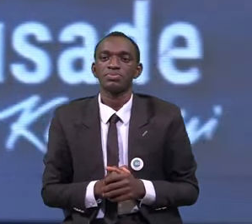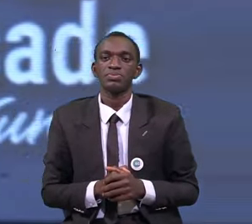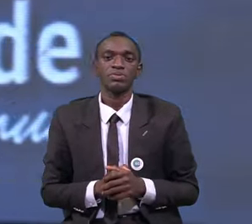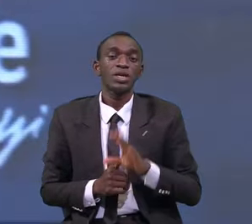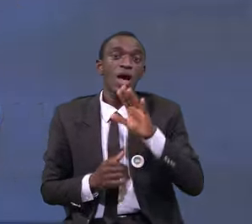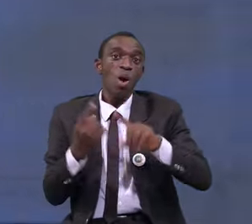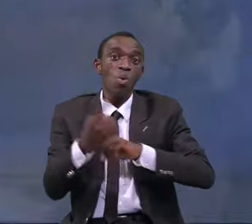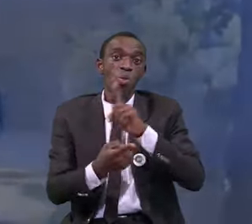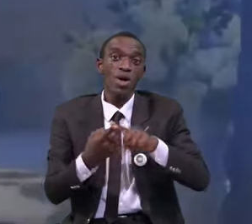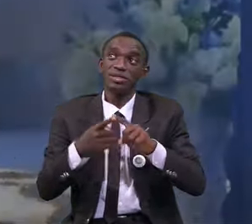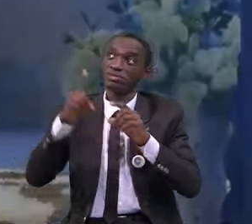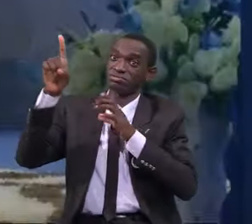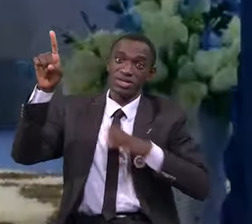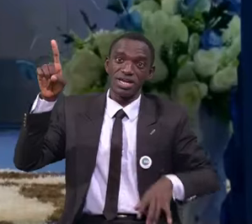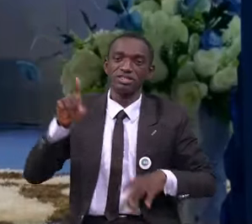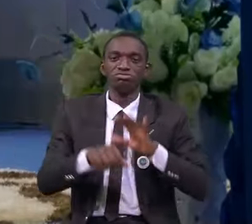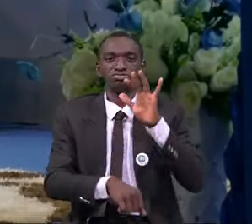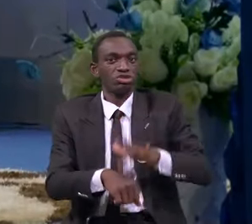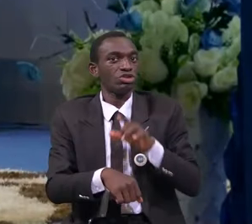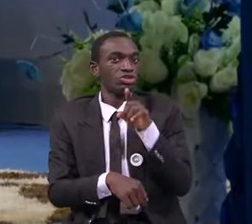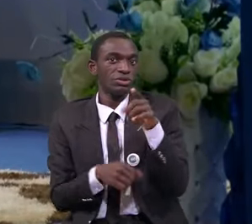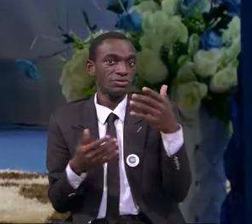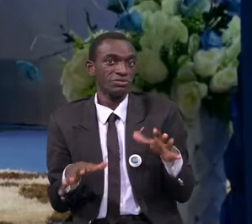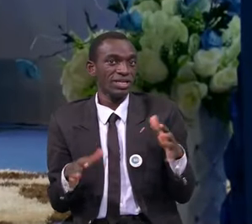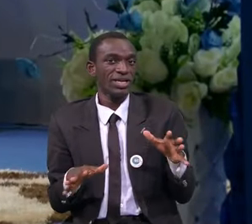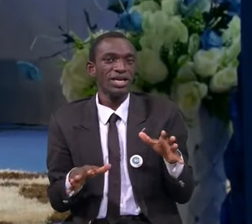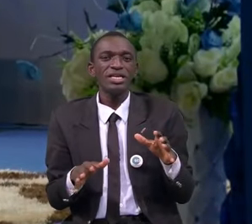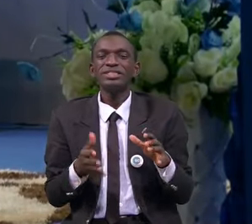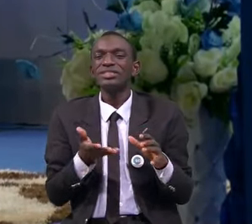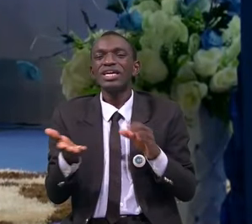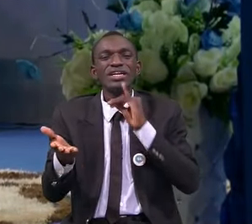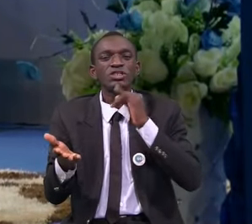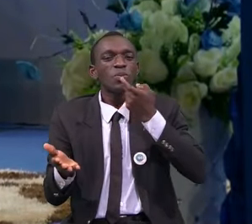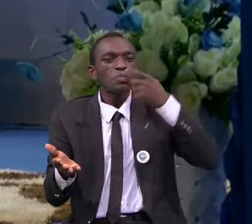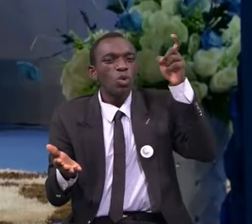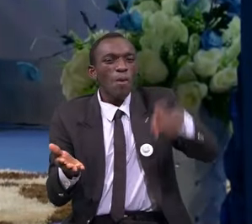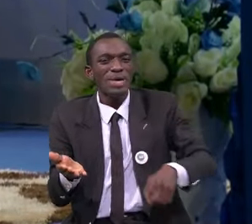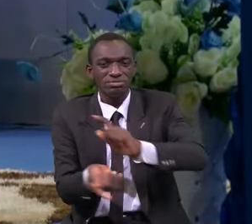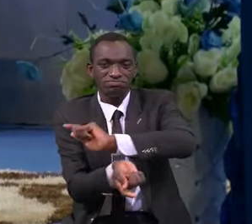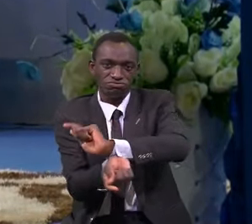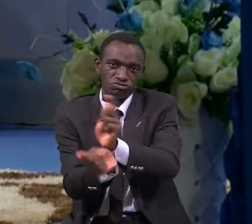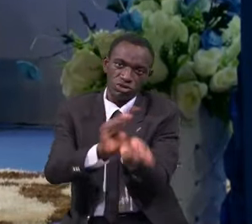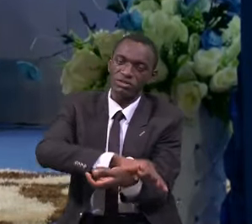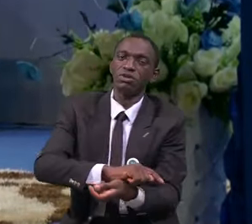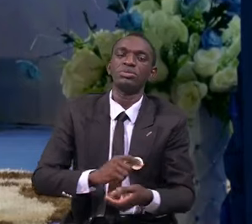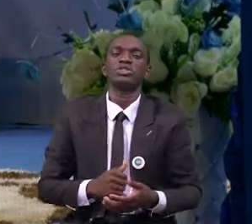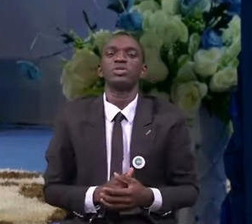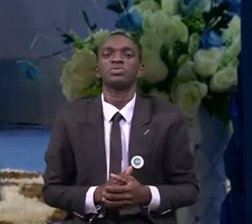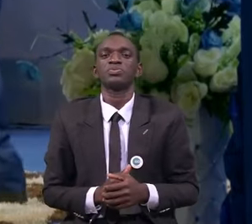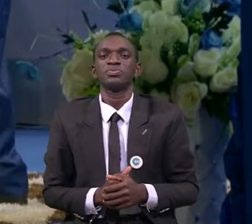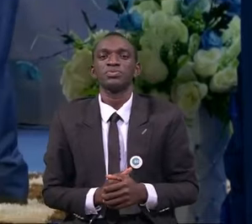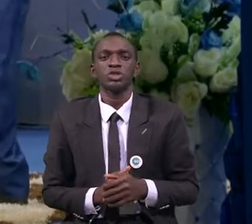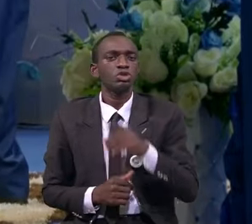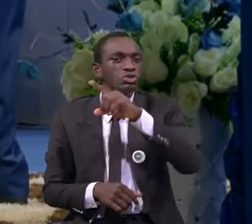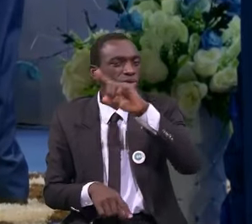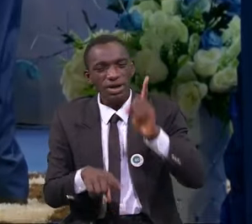When Christ touches you, there is a decree of transformation. You cannot